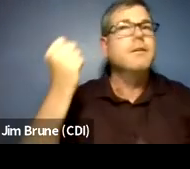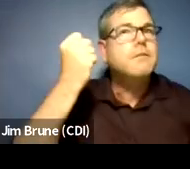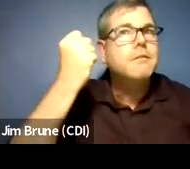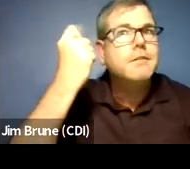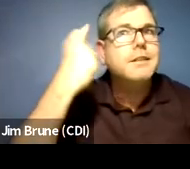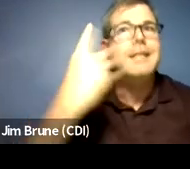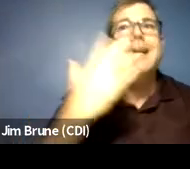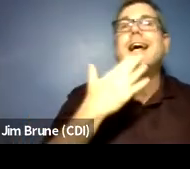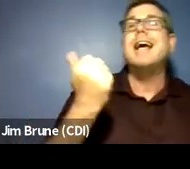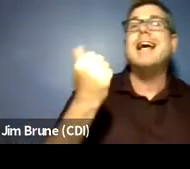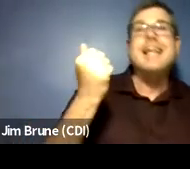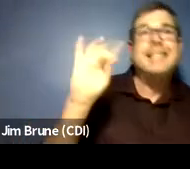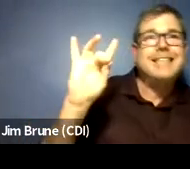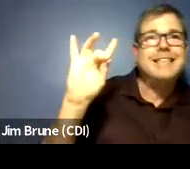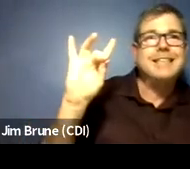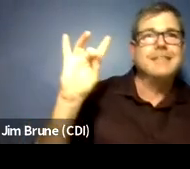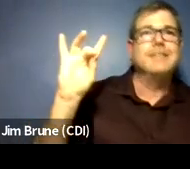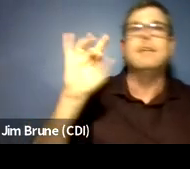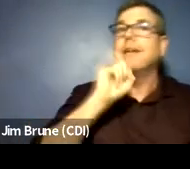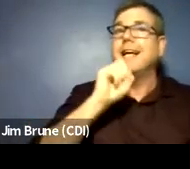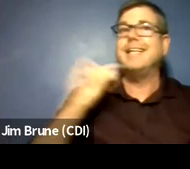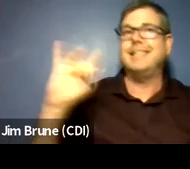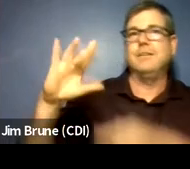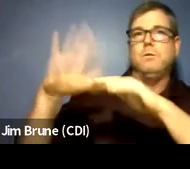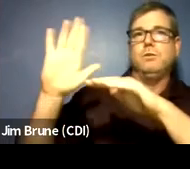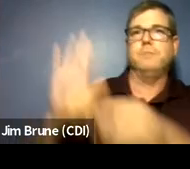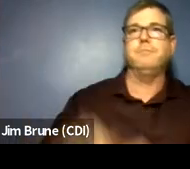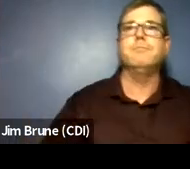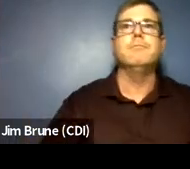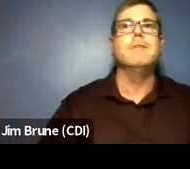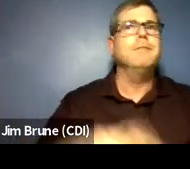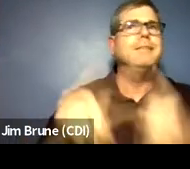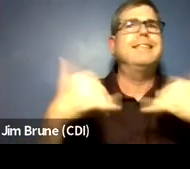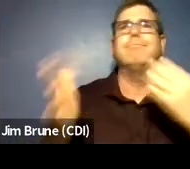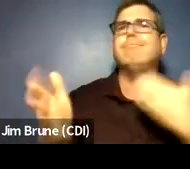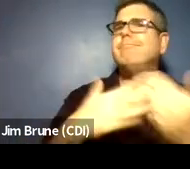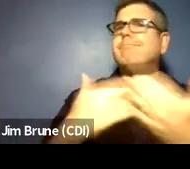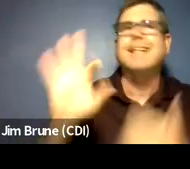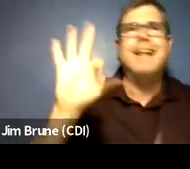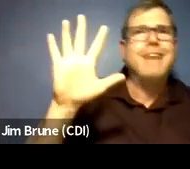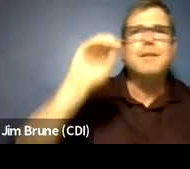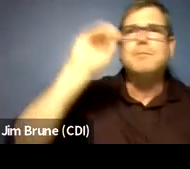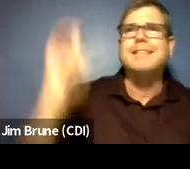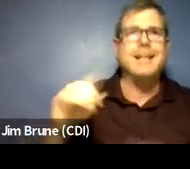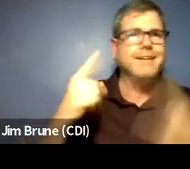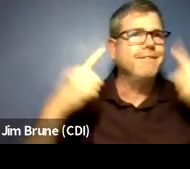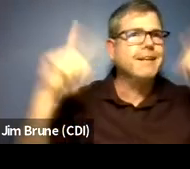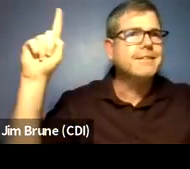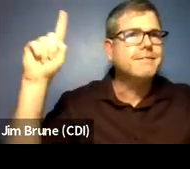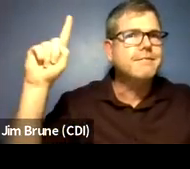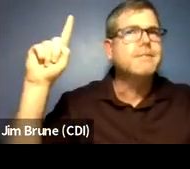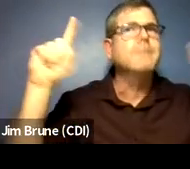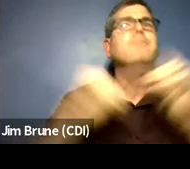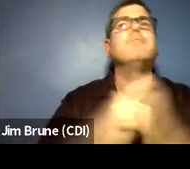so 95% effective. That's fantastic. You can't find many vaccines that are that effective. So